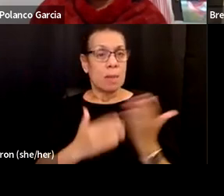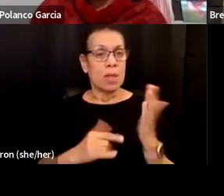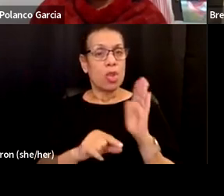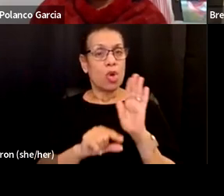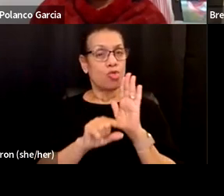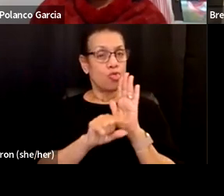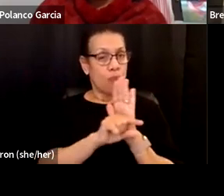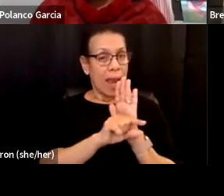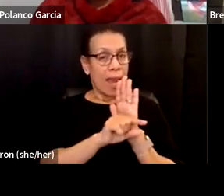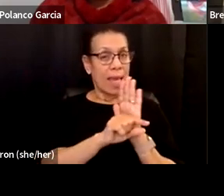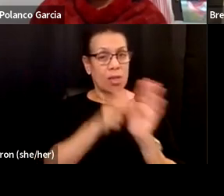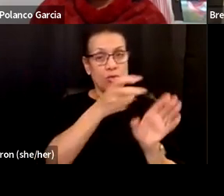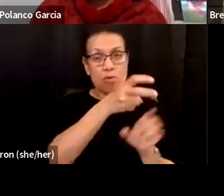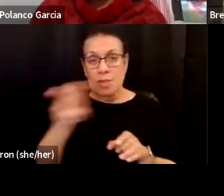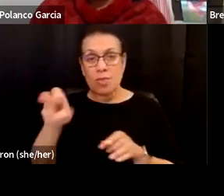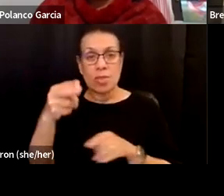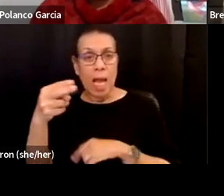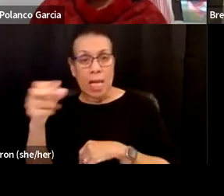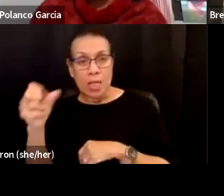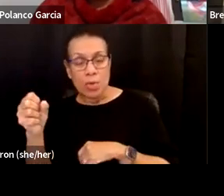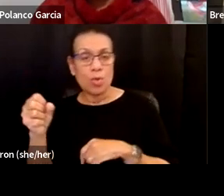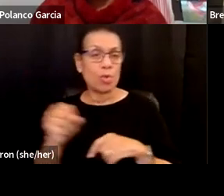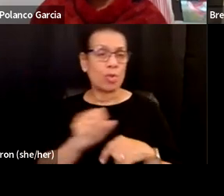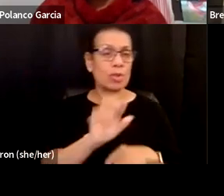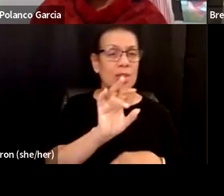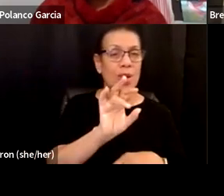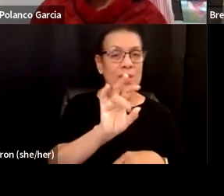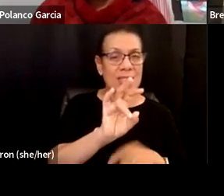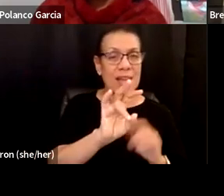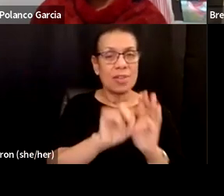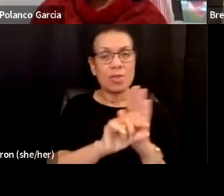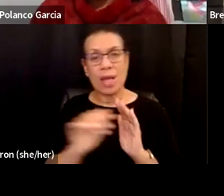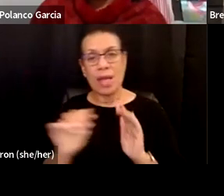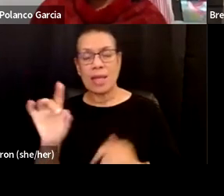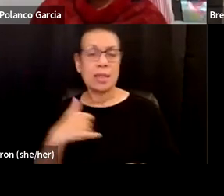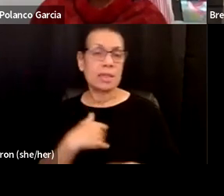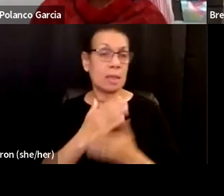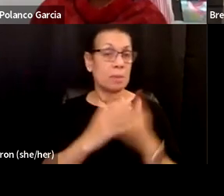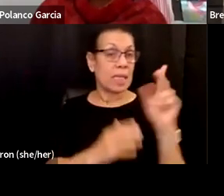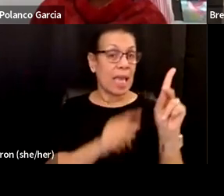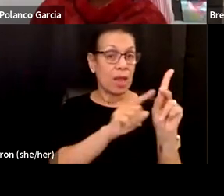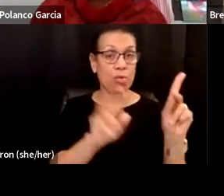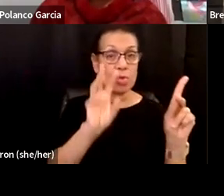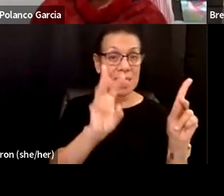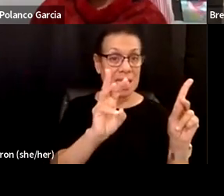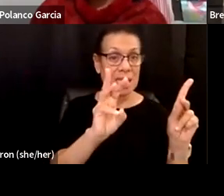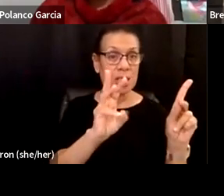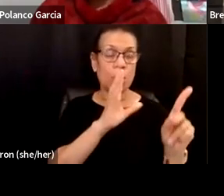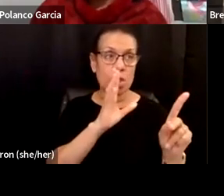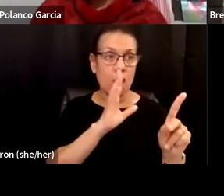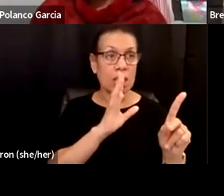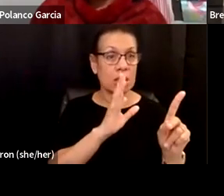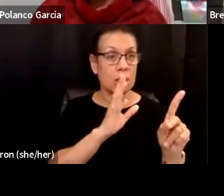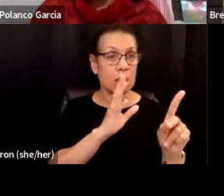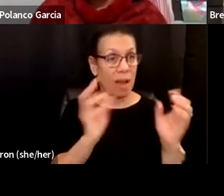reconfigurations even with our k through sixes that we've talked about expanding